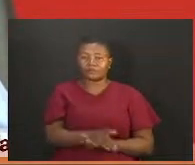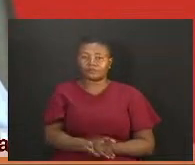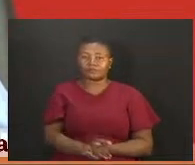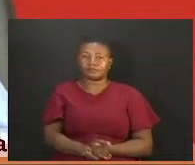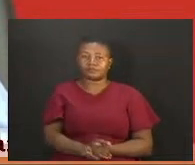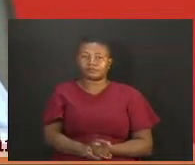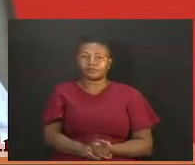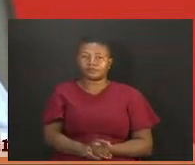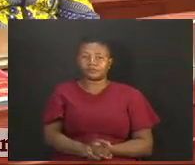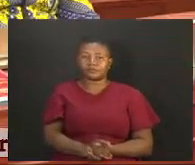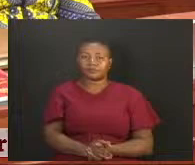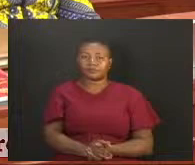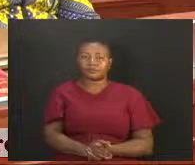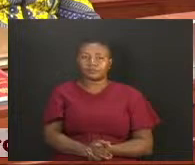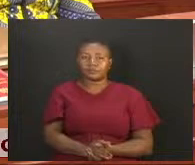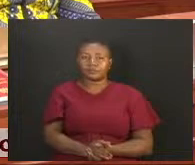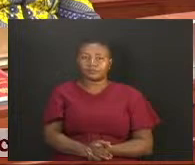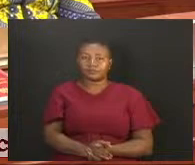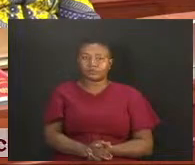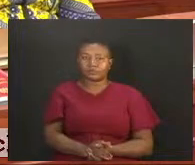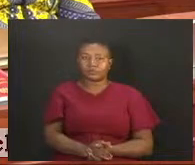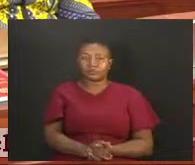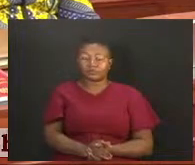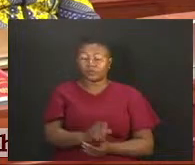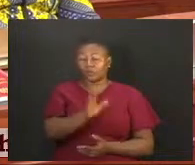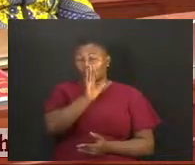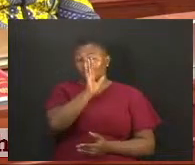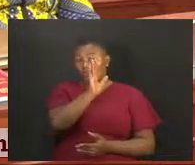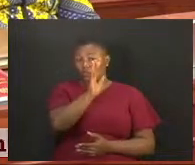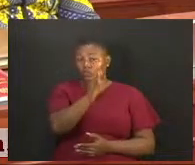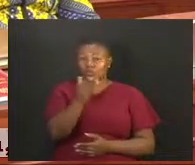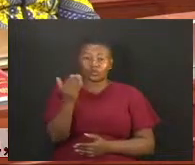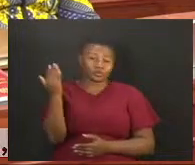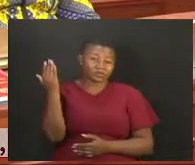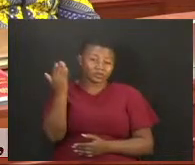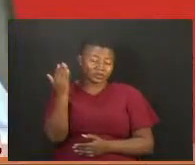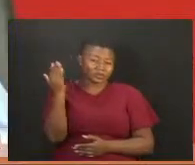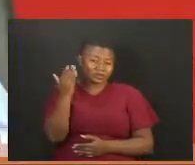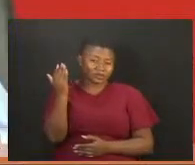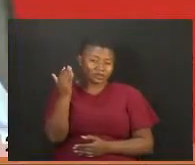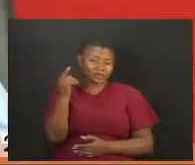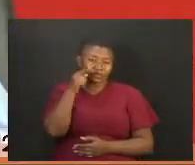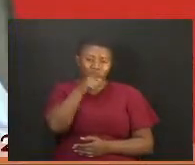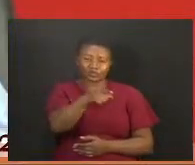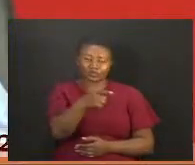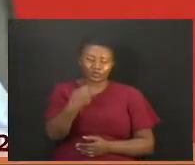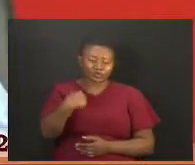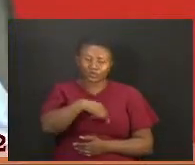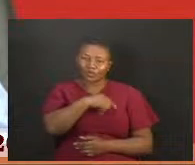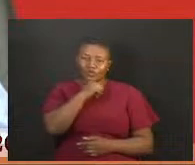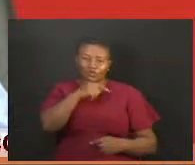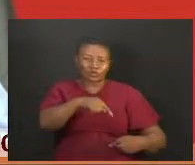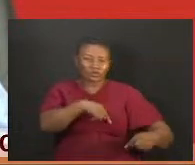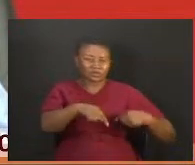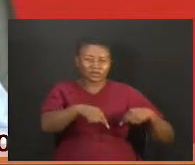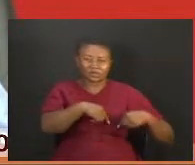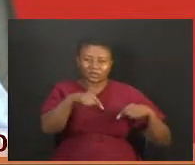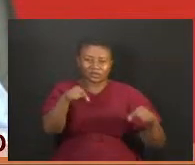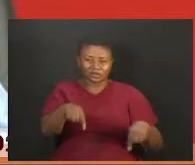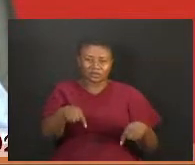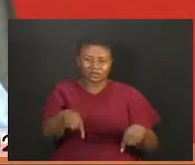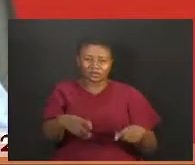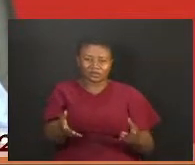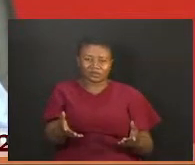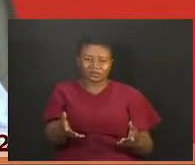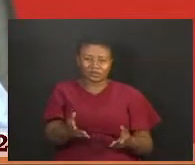that. Mr. Speaker, I may your read Order 91. Your statement was that you are not debating today. Oh, Mr. Speaker, we are not making comment on